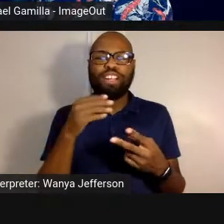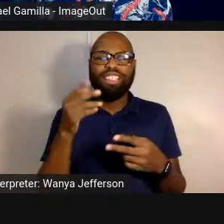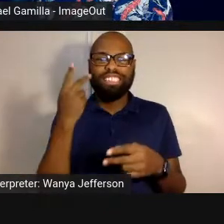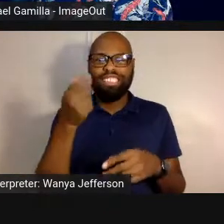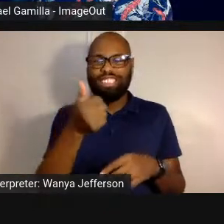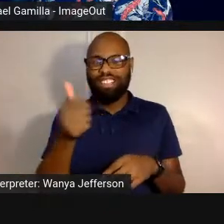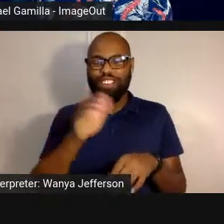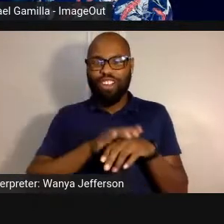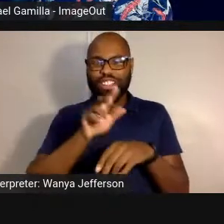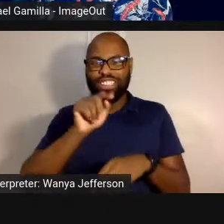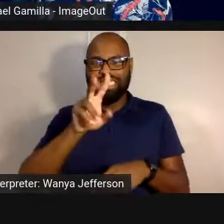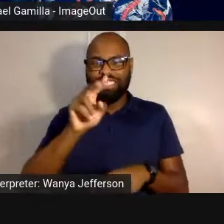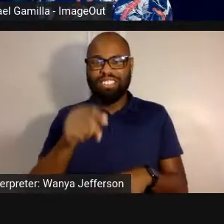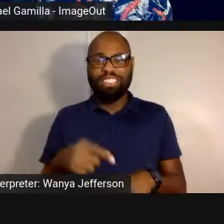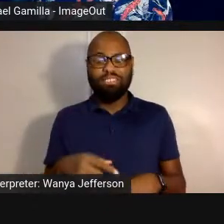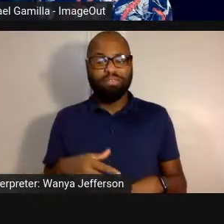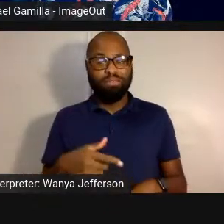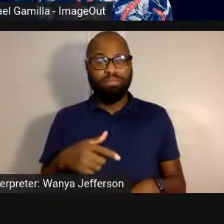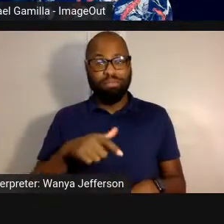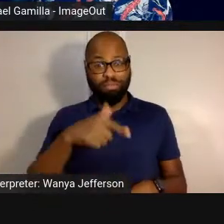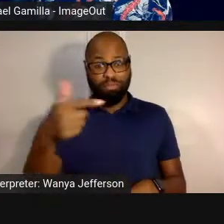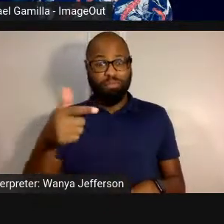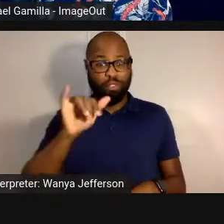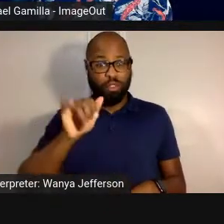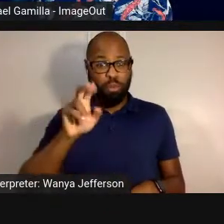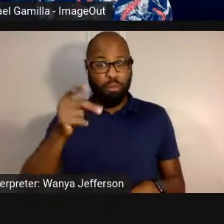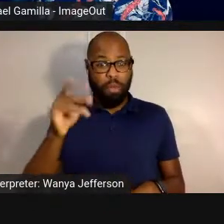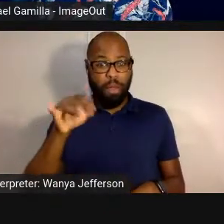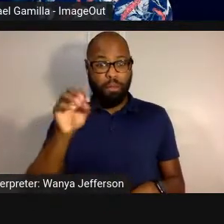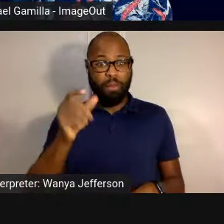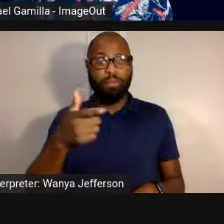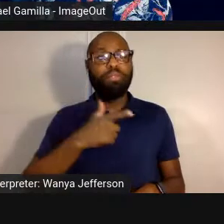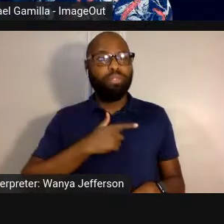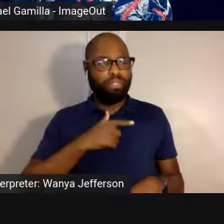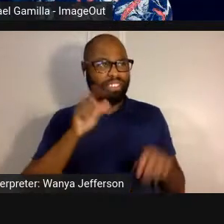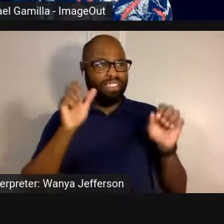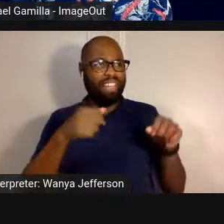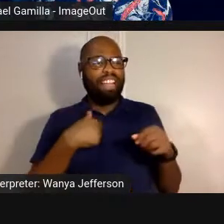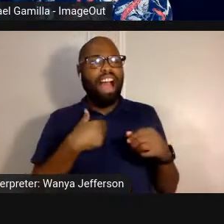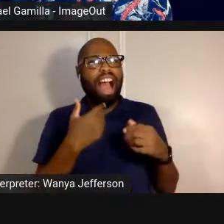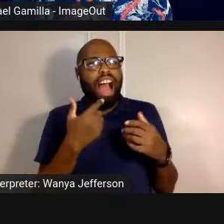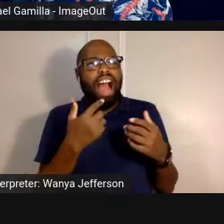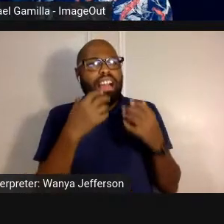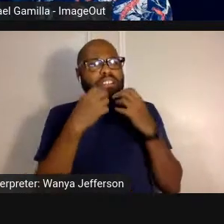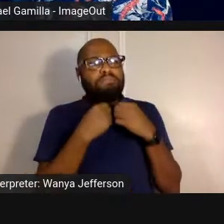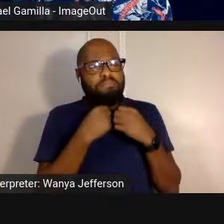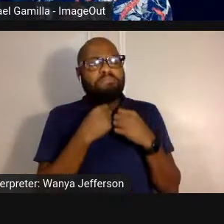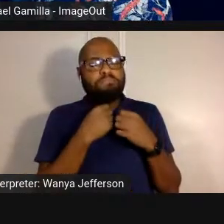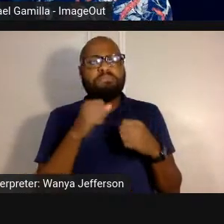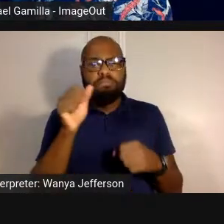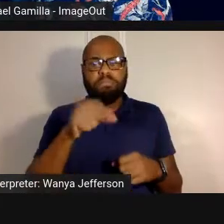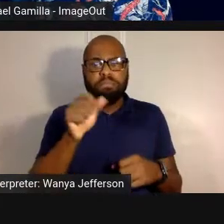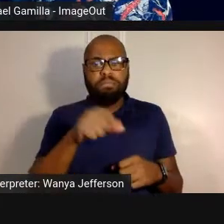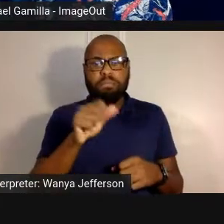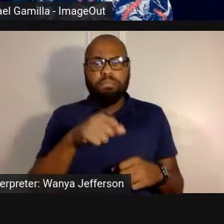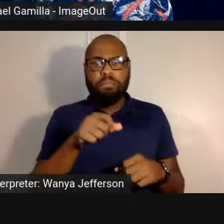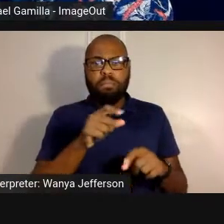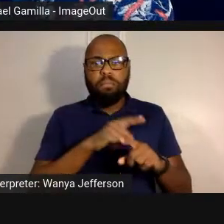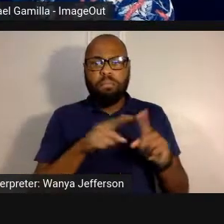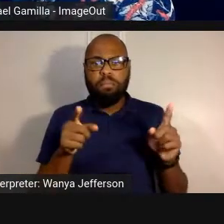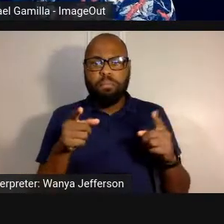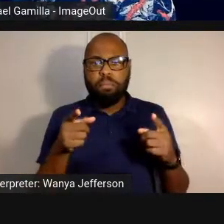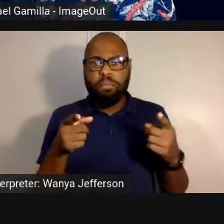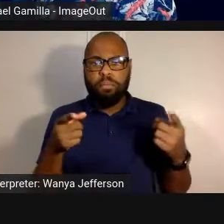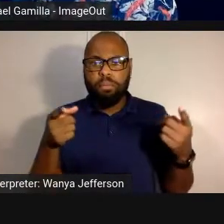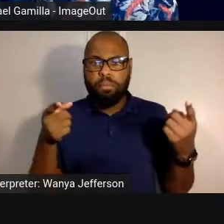have to say that I was really scared about it. But happened with something really